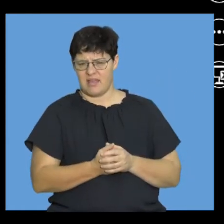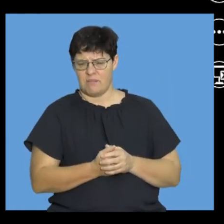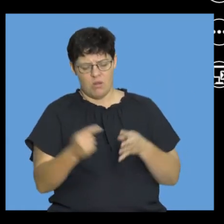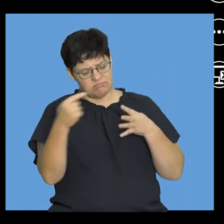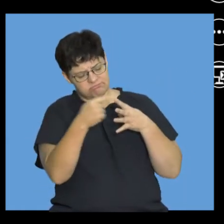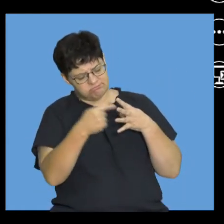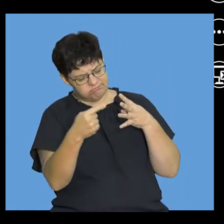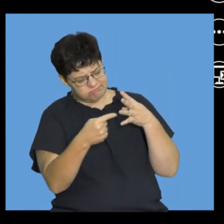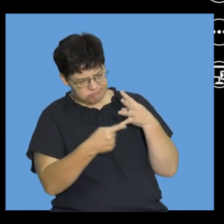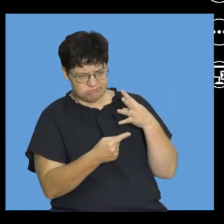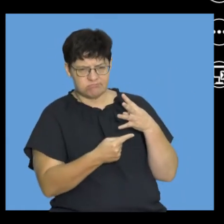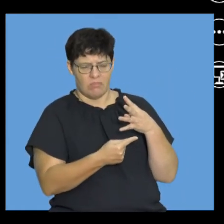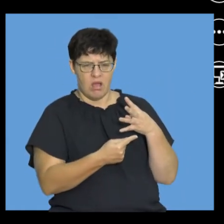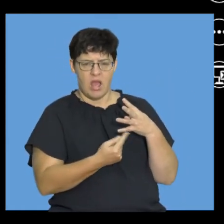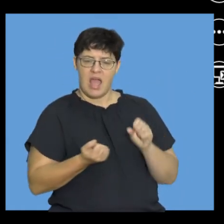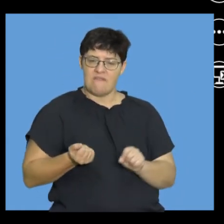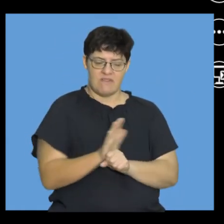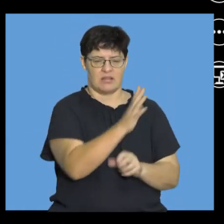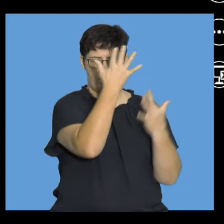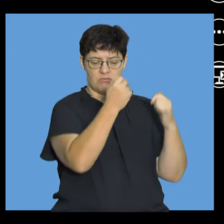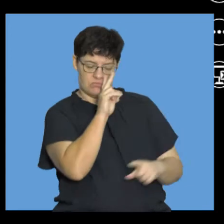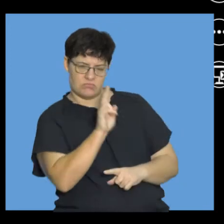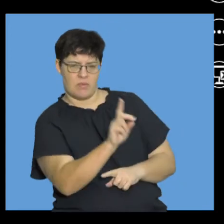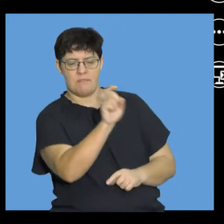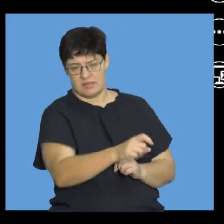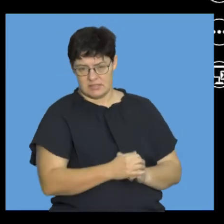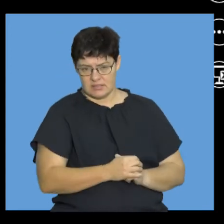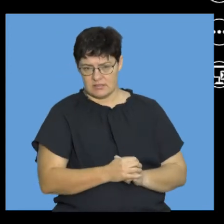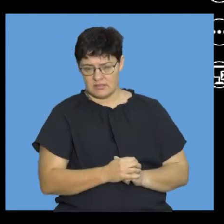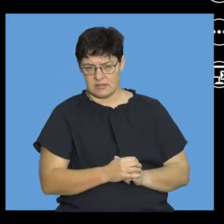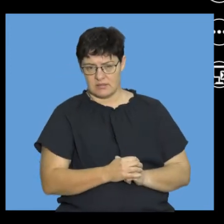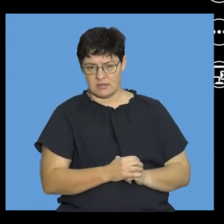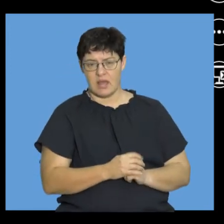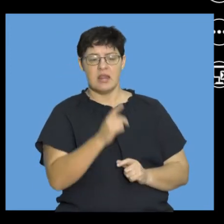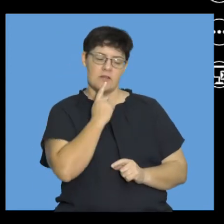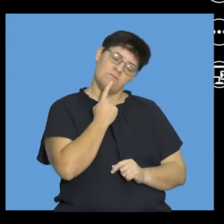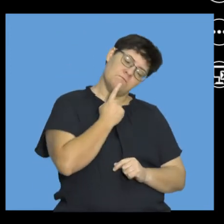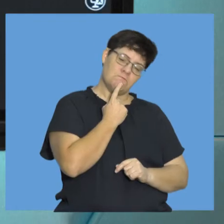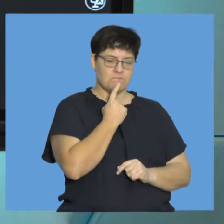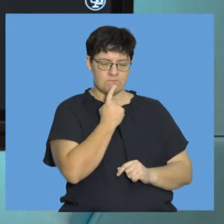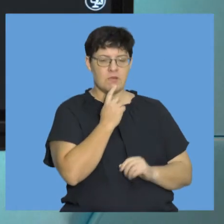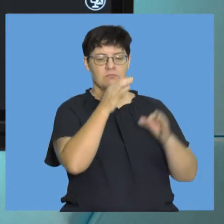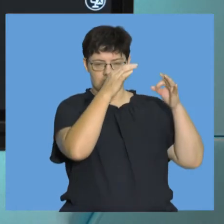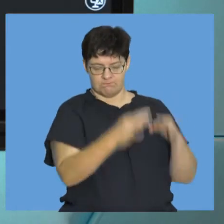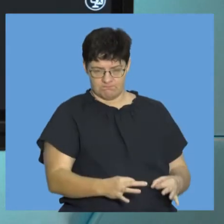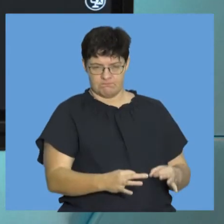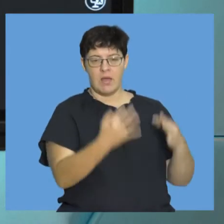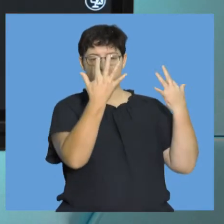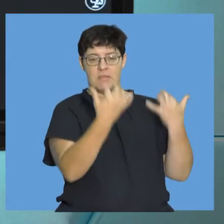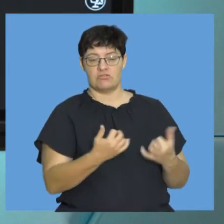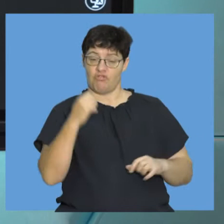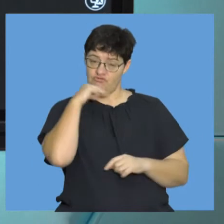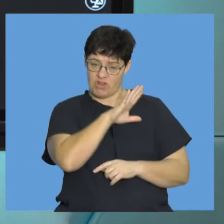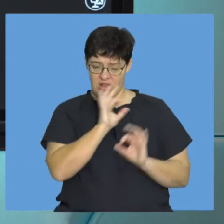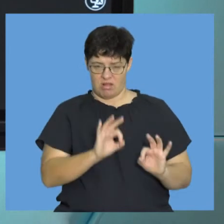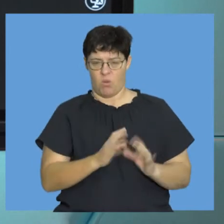look at all the factors that could affect your budget. And looking into it, you then determine whether your budget